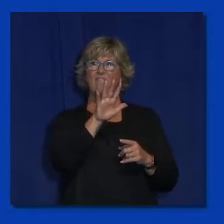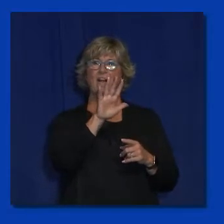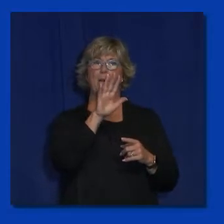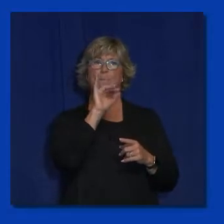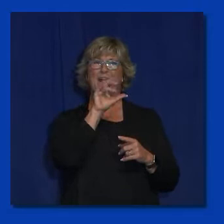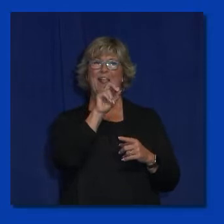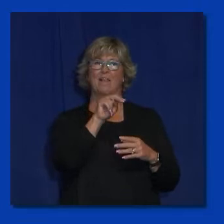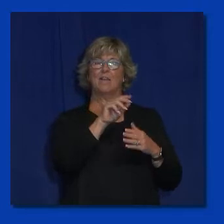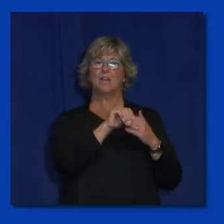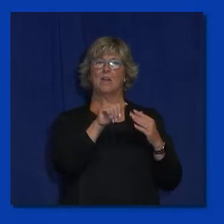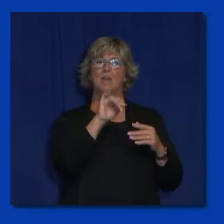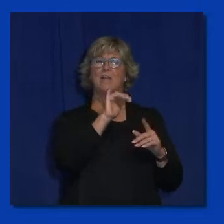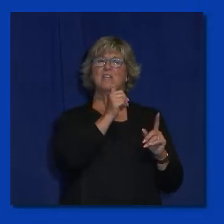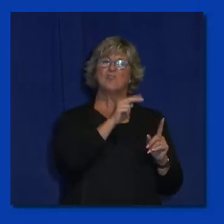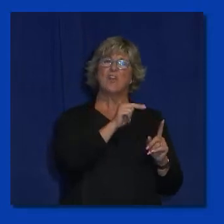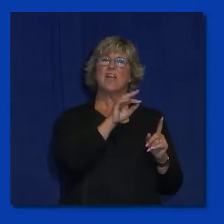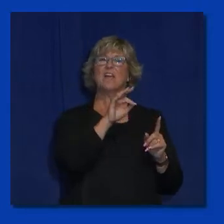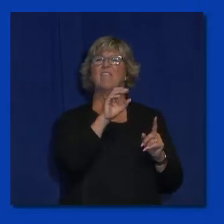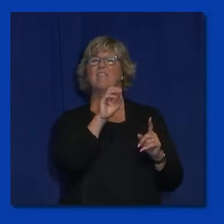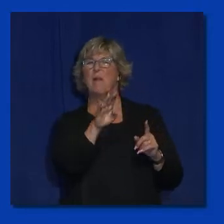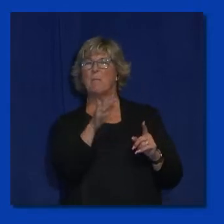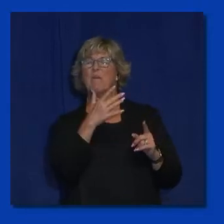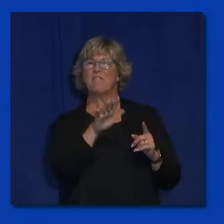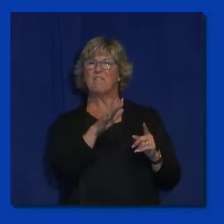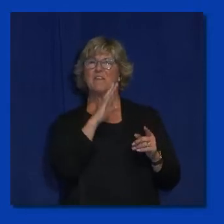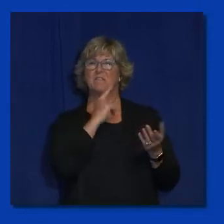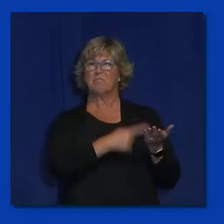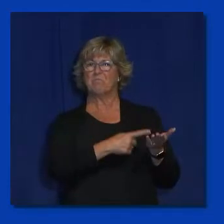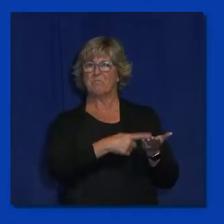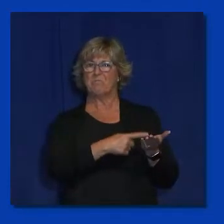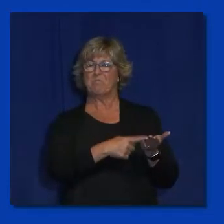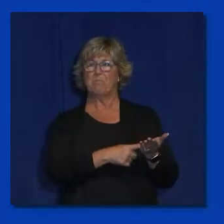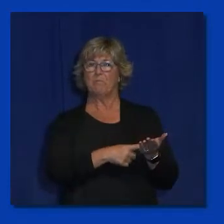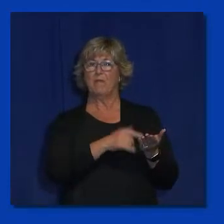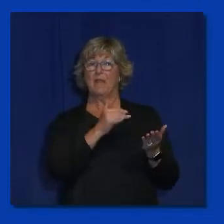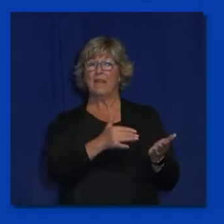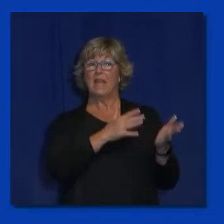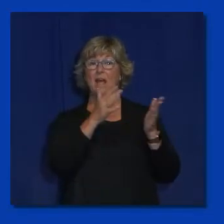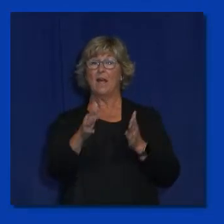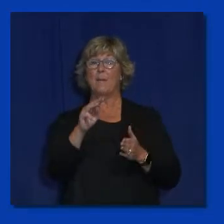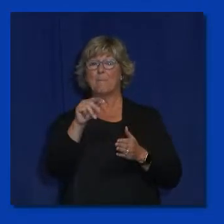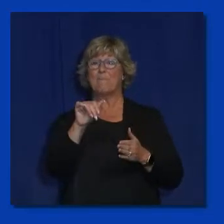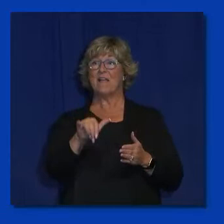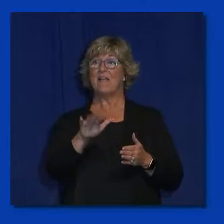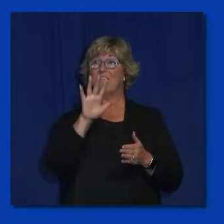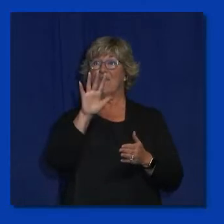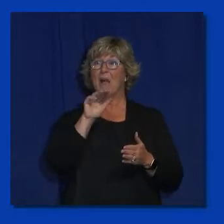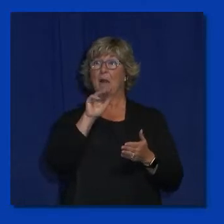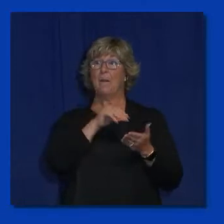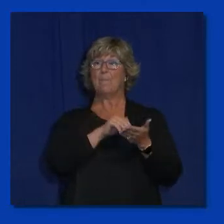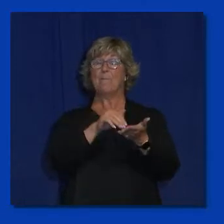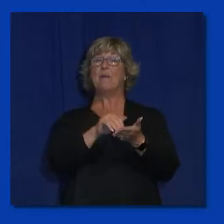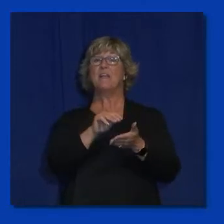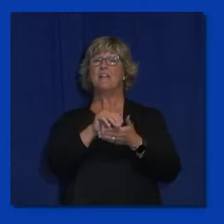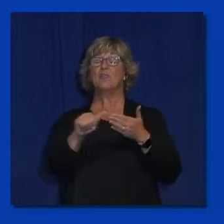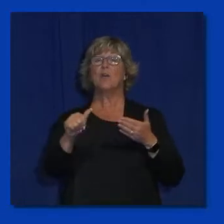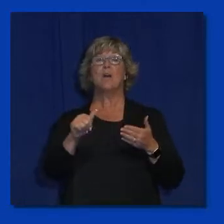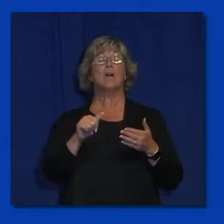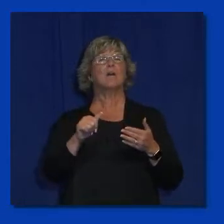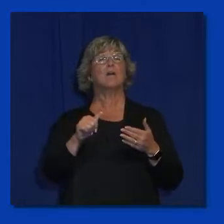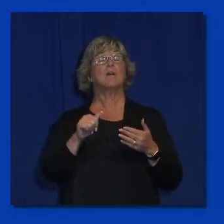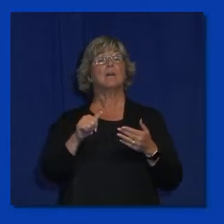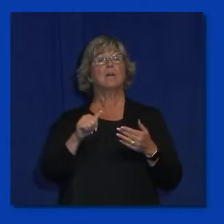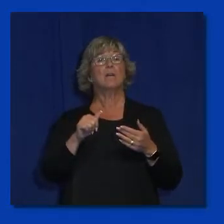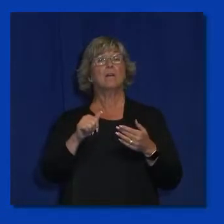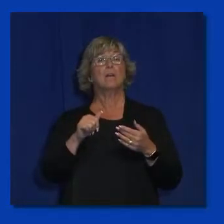the January and May package. The specifics on the May component, that's the $500 million, is around what we refer to, forgive